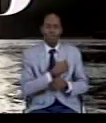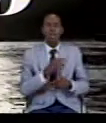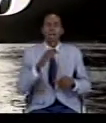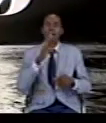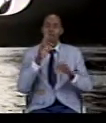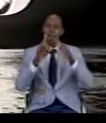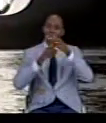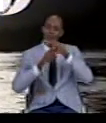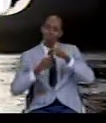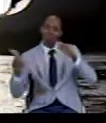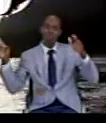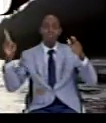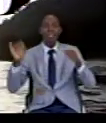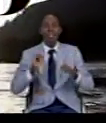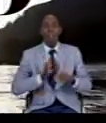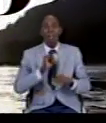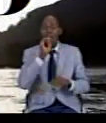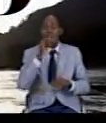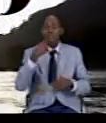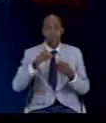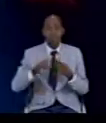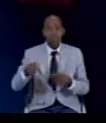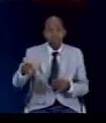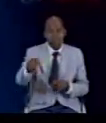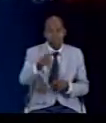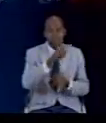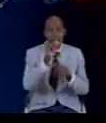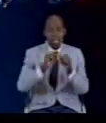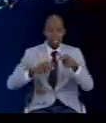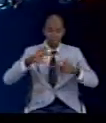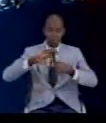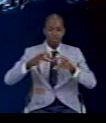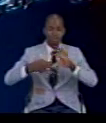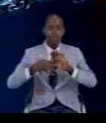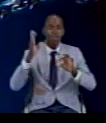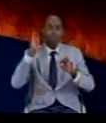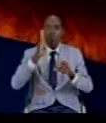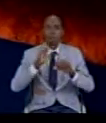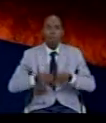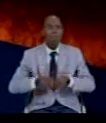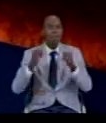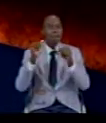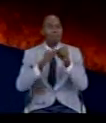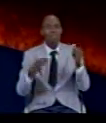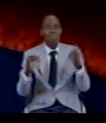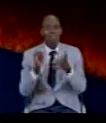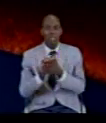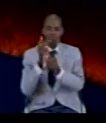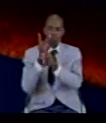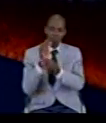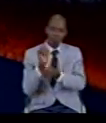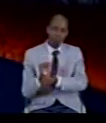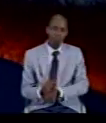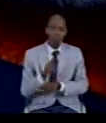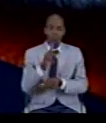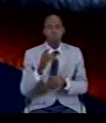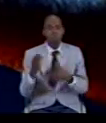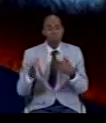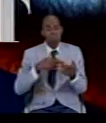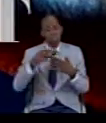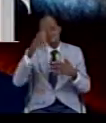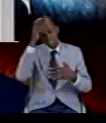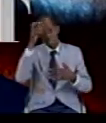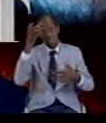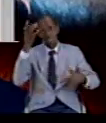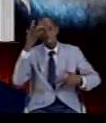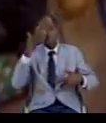escaped. I'm telling you, every chain will be broken. Anything that tied you down, call it Satan, call it sickness, call